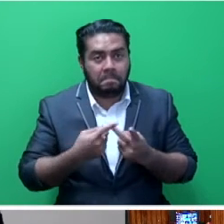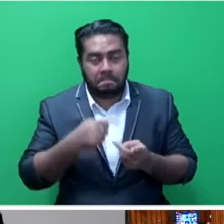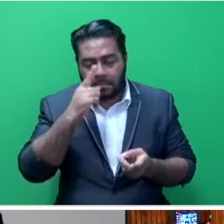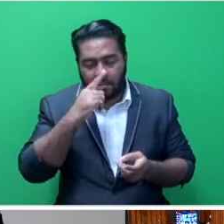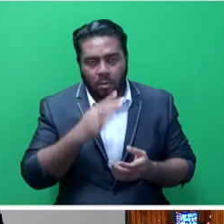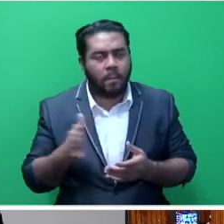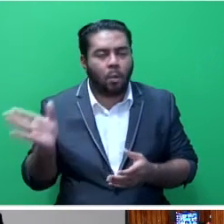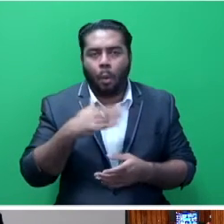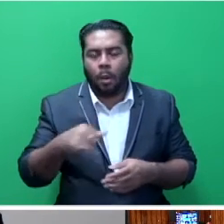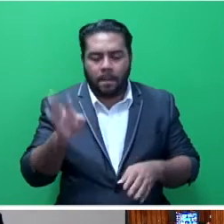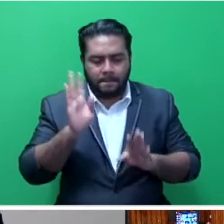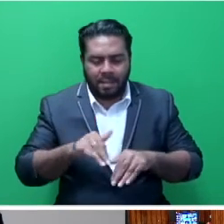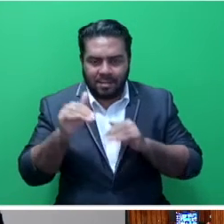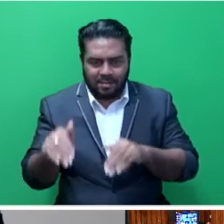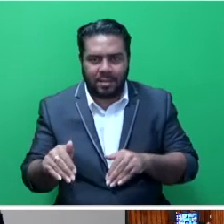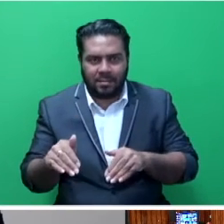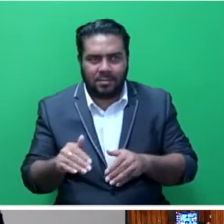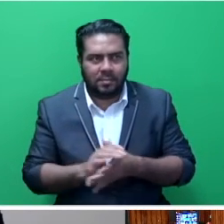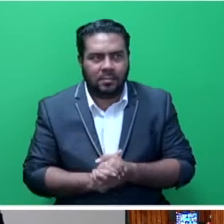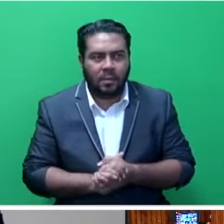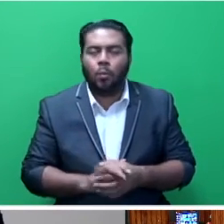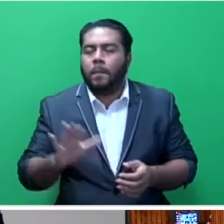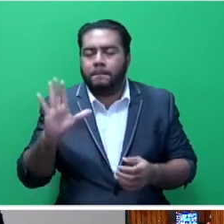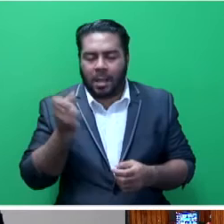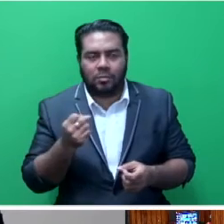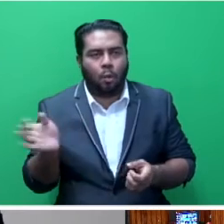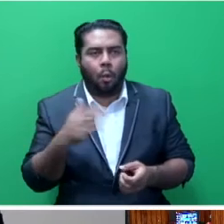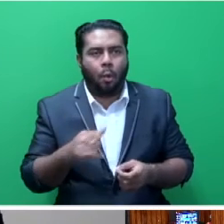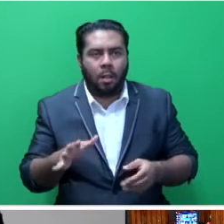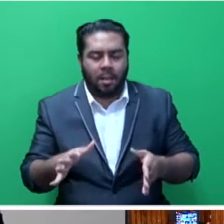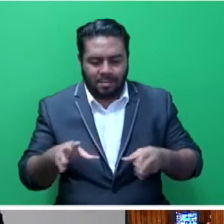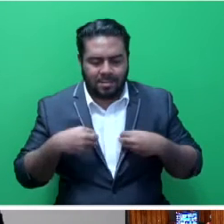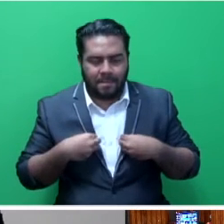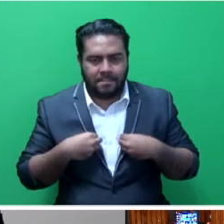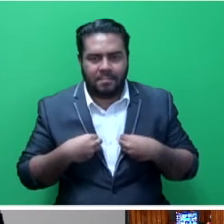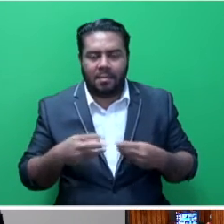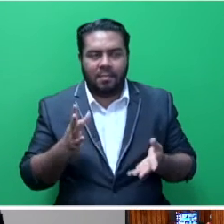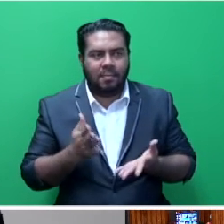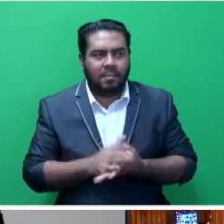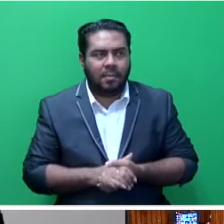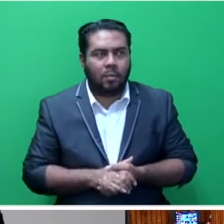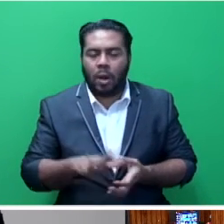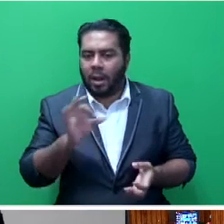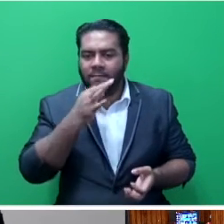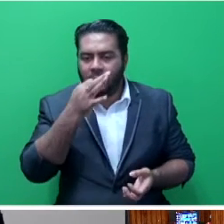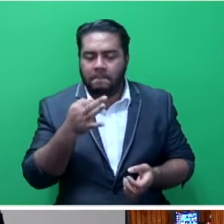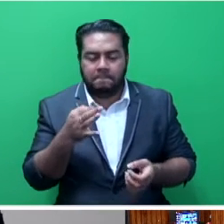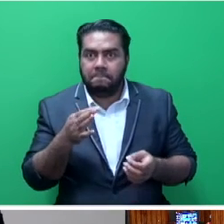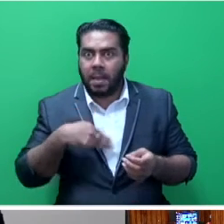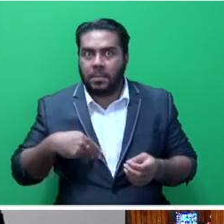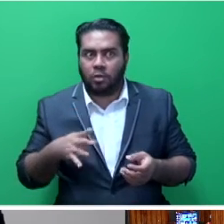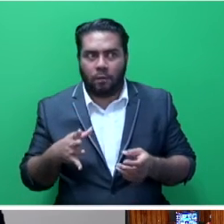must all participate in common safe measures, and we must all accept the vaccine. We can't have some members of Parliament not